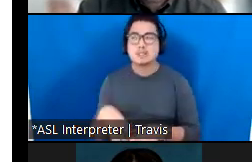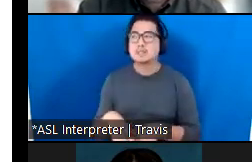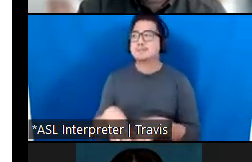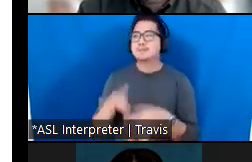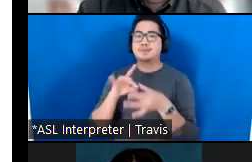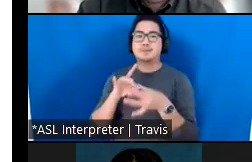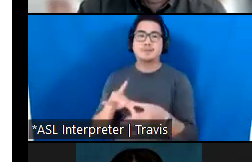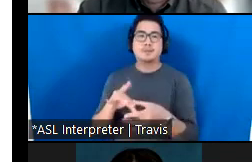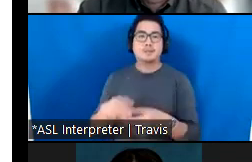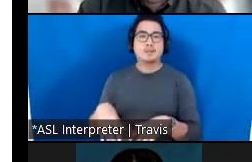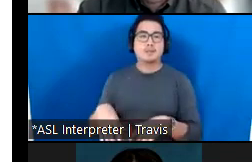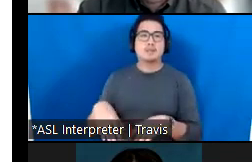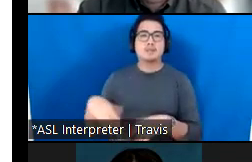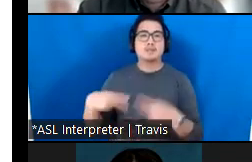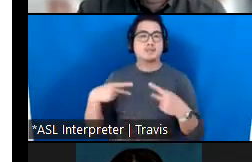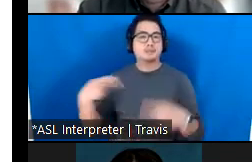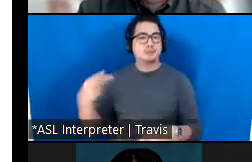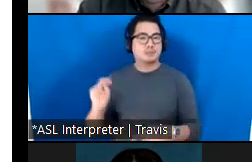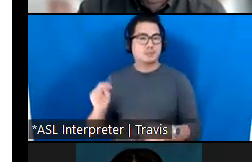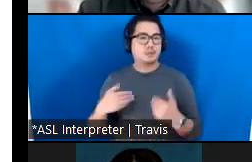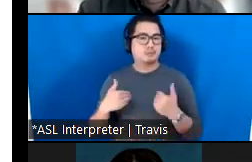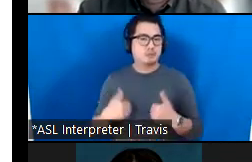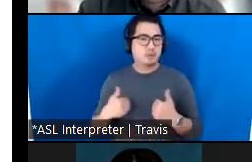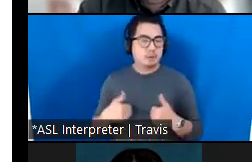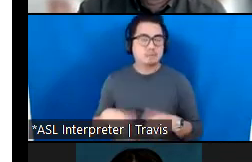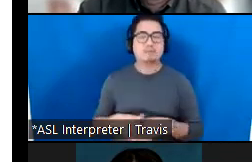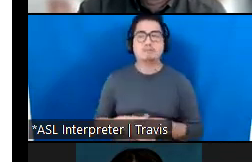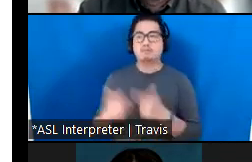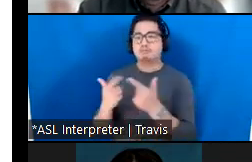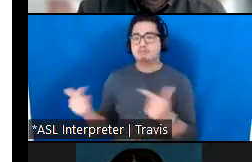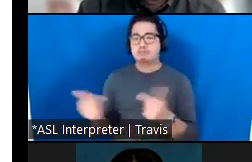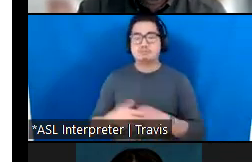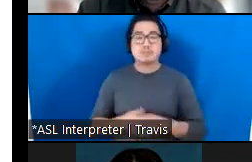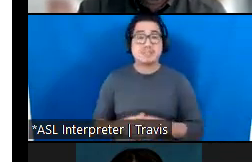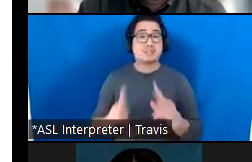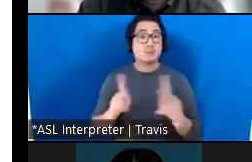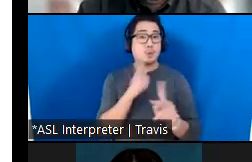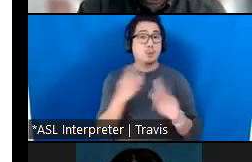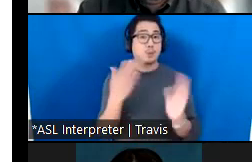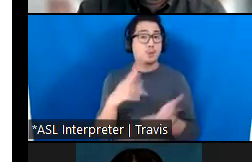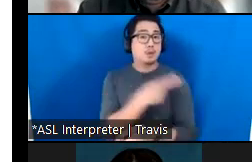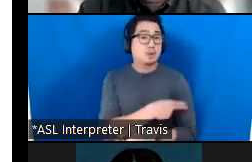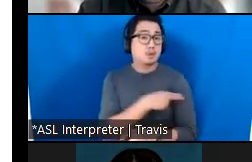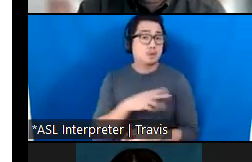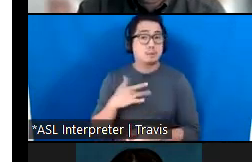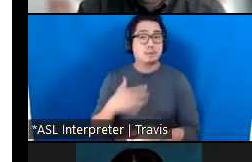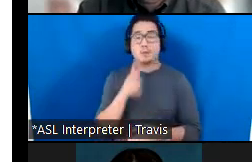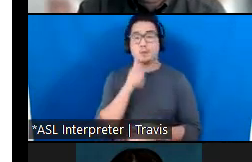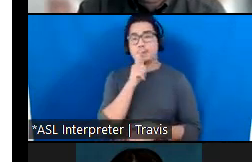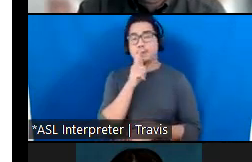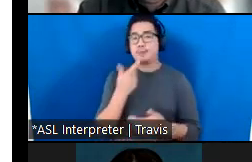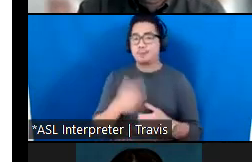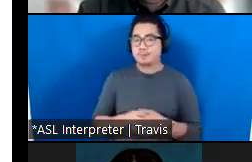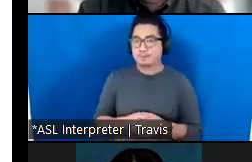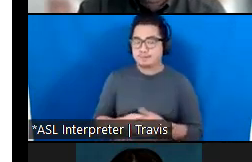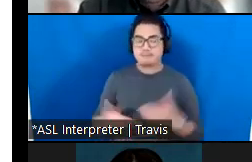terms of who is in these categories of also being hospitalized, they tend to be, in very large part, more than